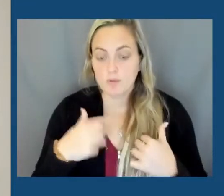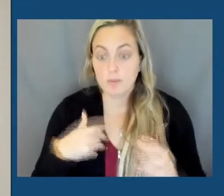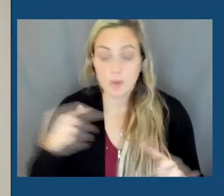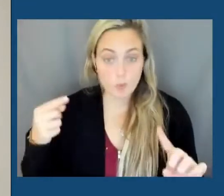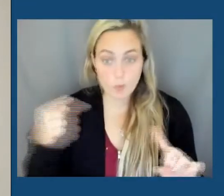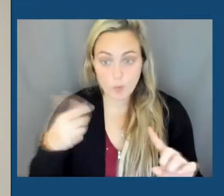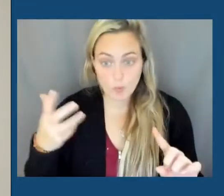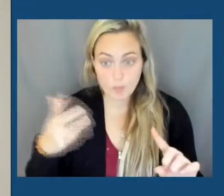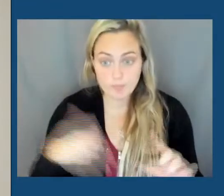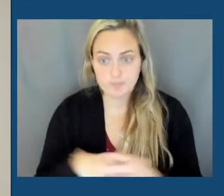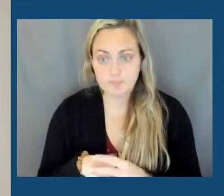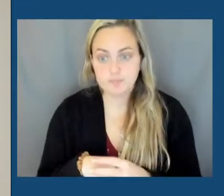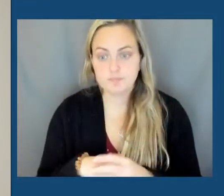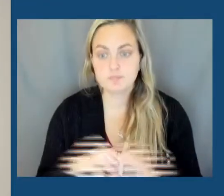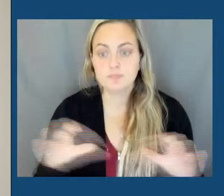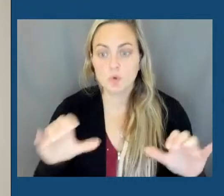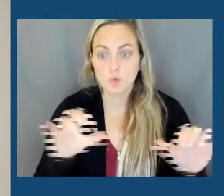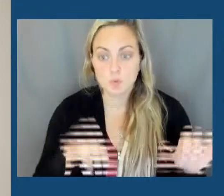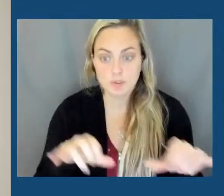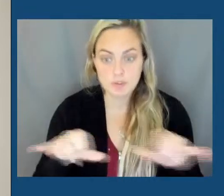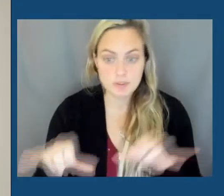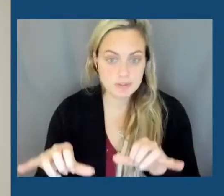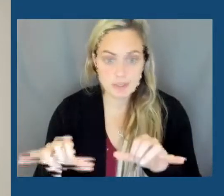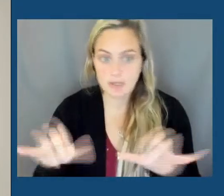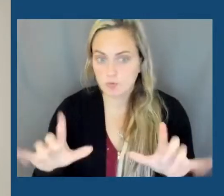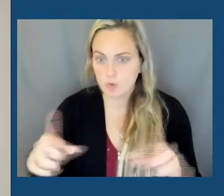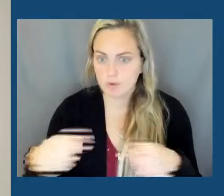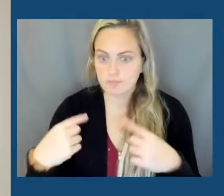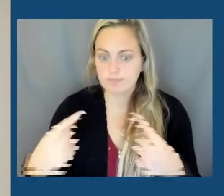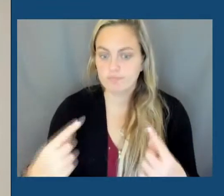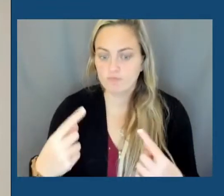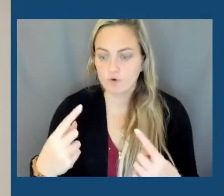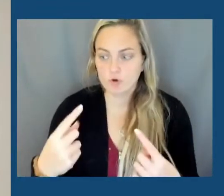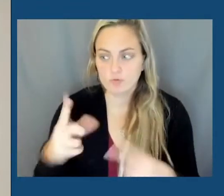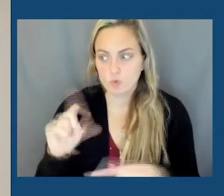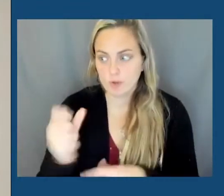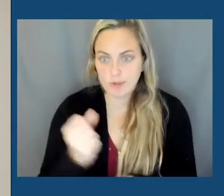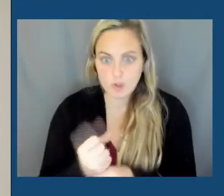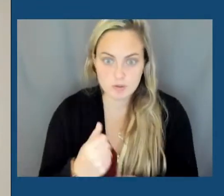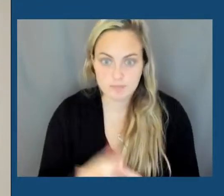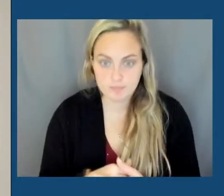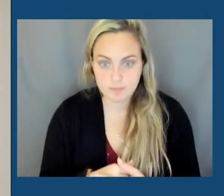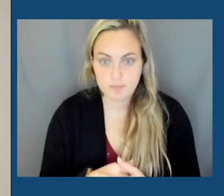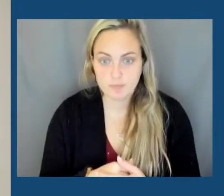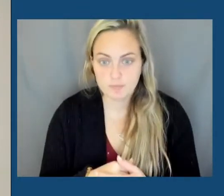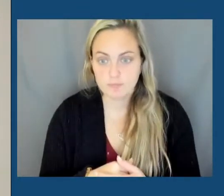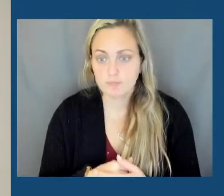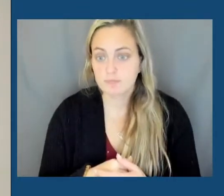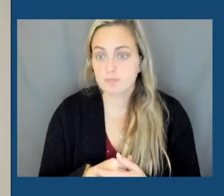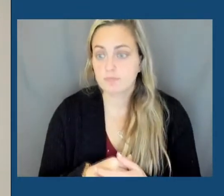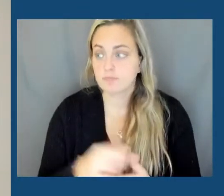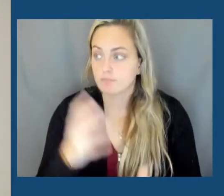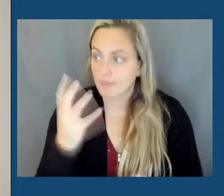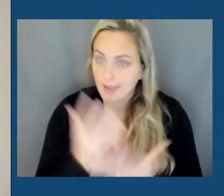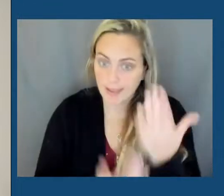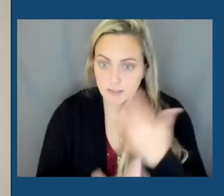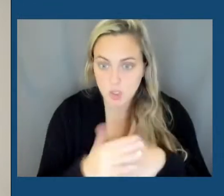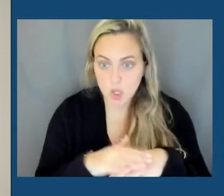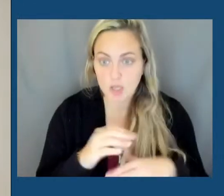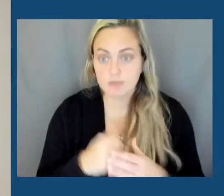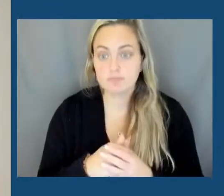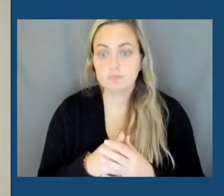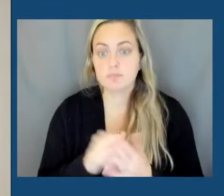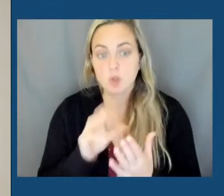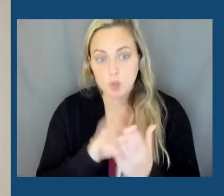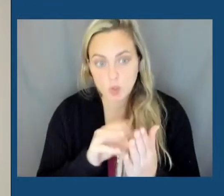is to do the same thing that I've been doing for 2 decades in education, is get the kids on, hands-on, learning so